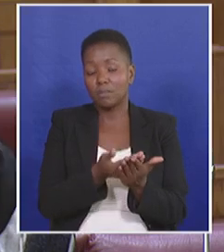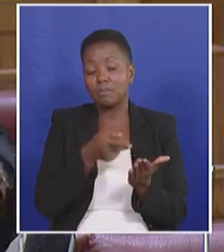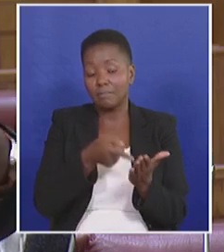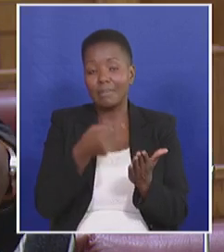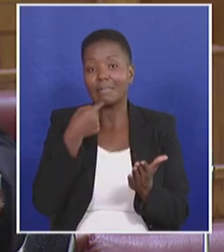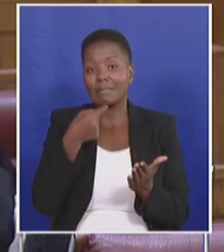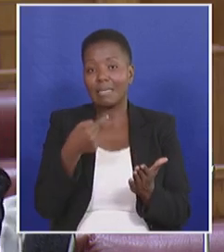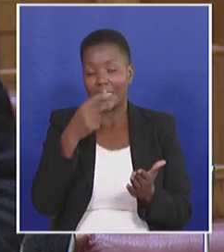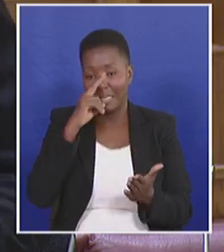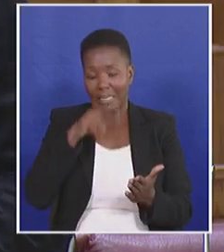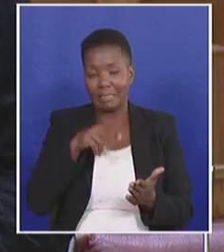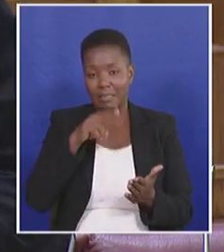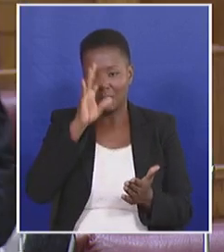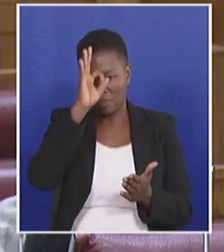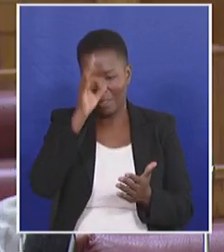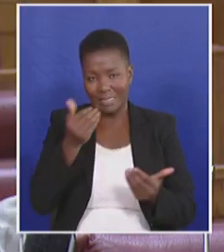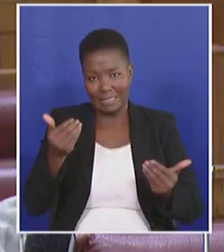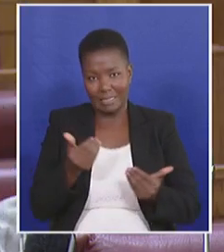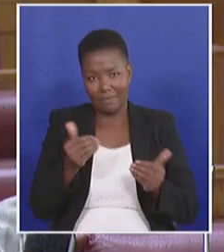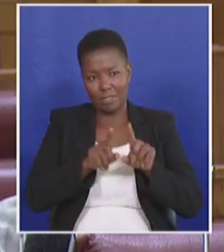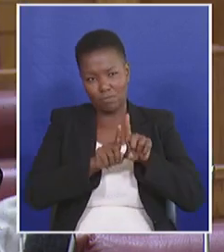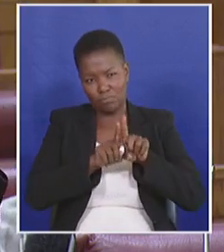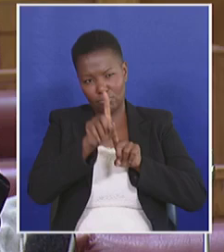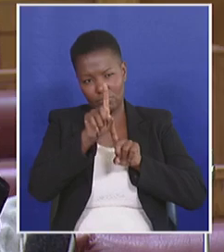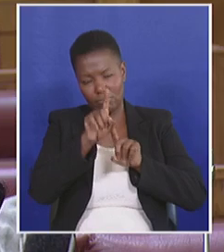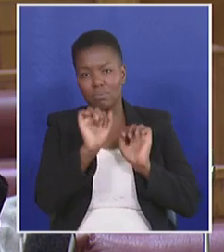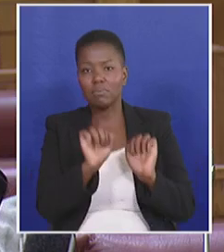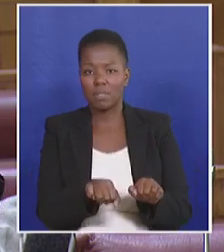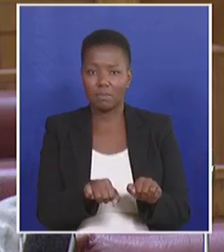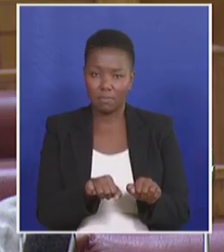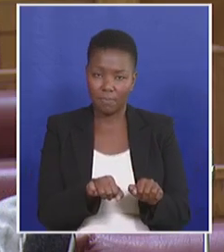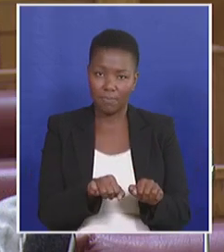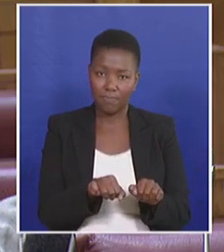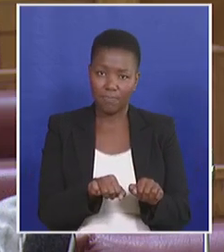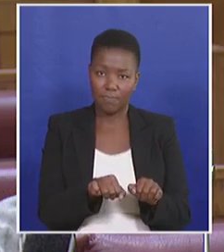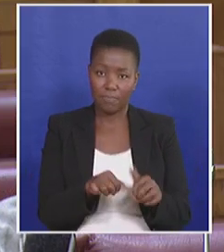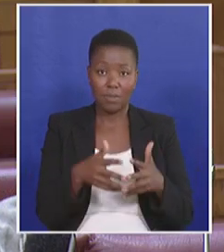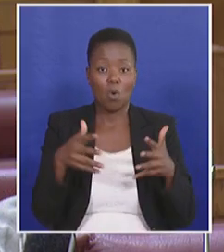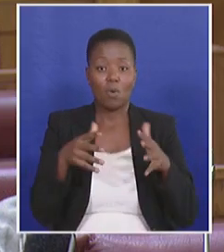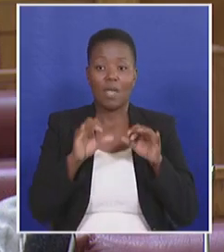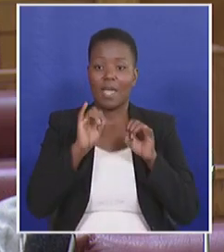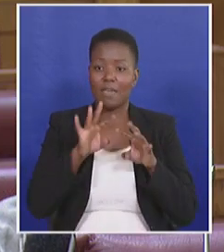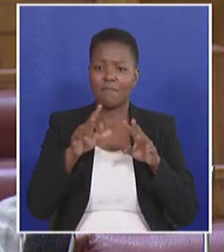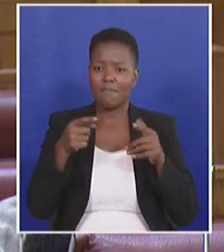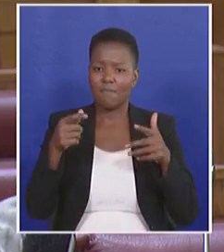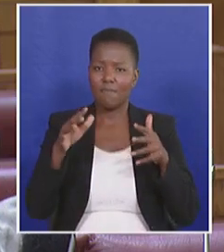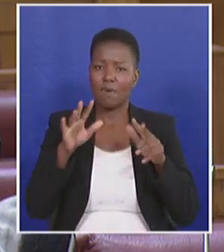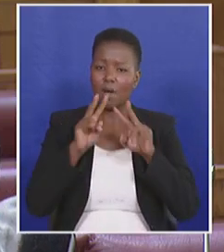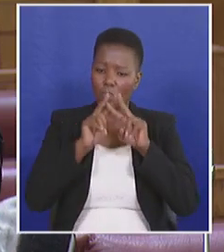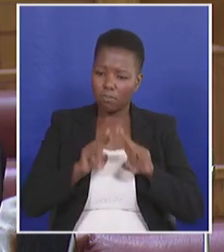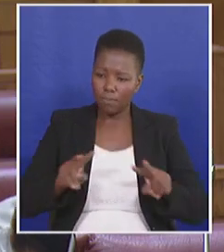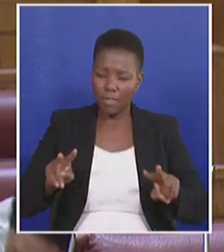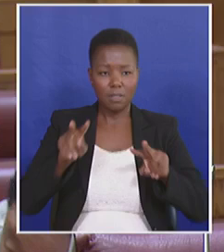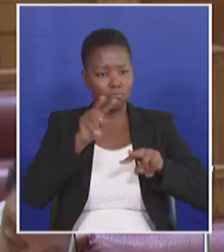improve and transform the workings of the South African Police Service, particularly when it comes to issues of public order policing. So